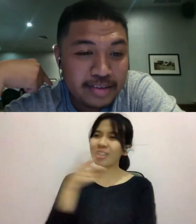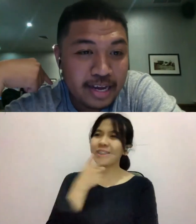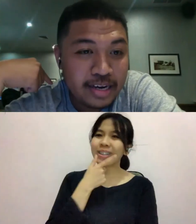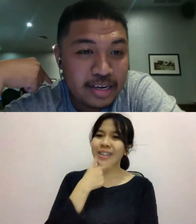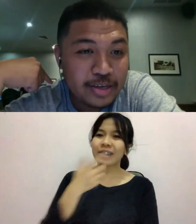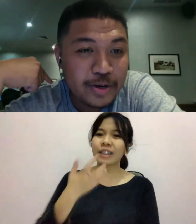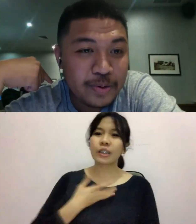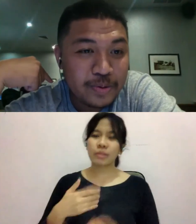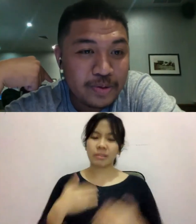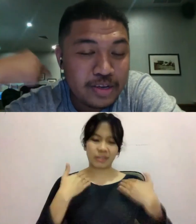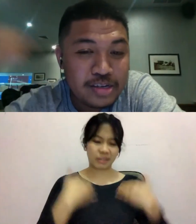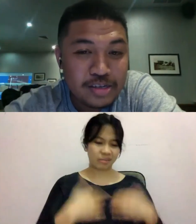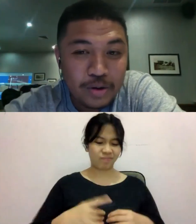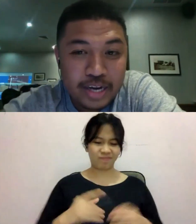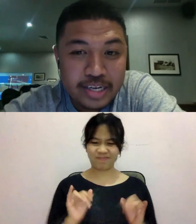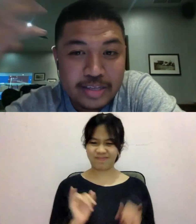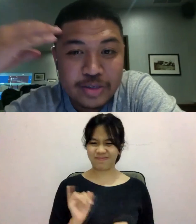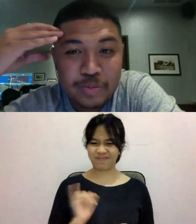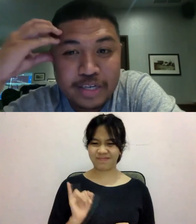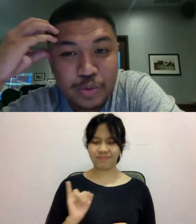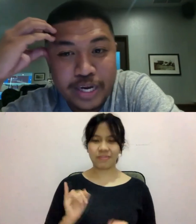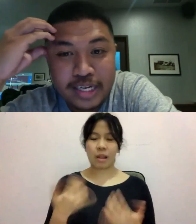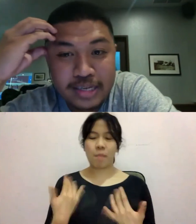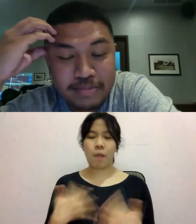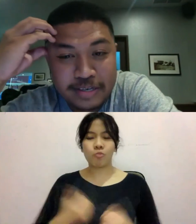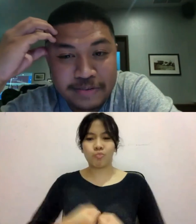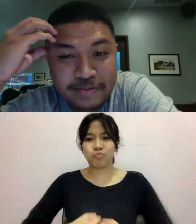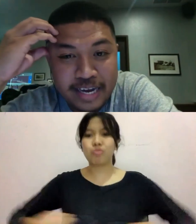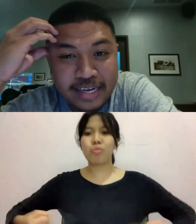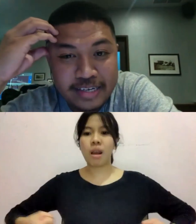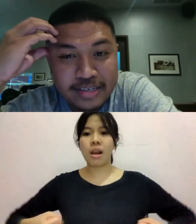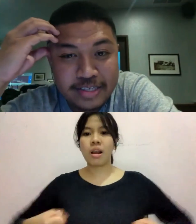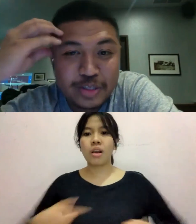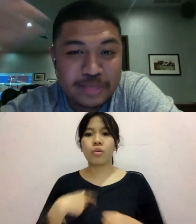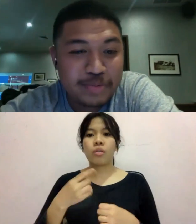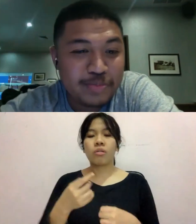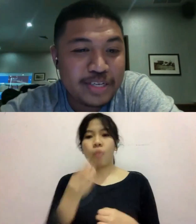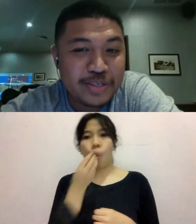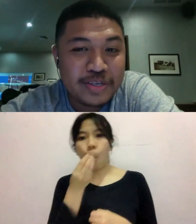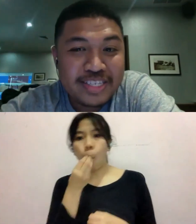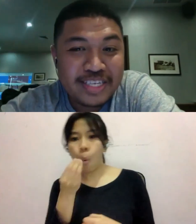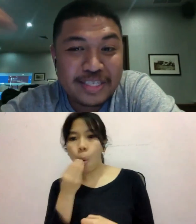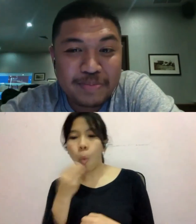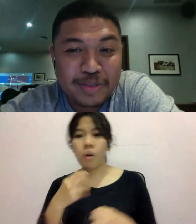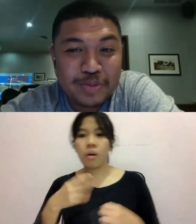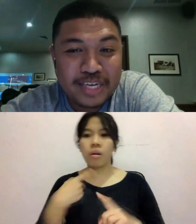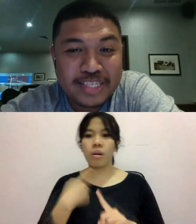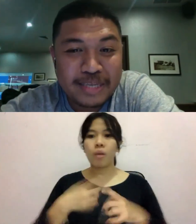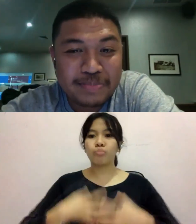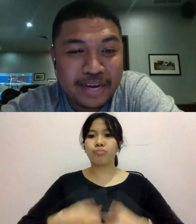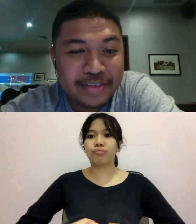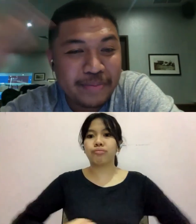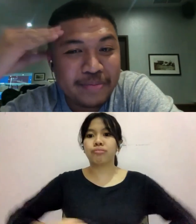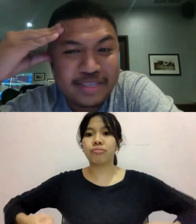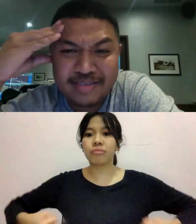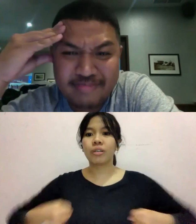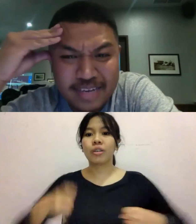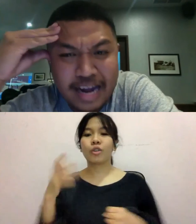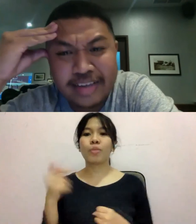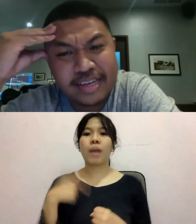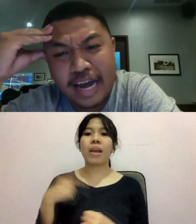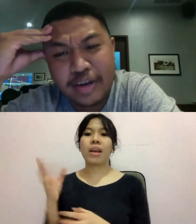back then, you know. So I gained so much weight because of that, just simply to be accepted by them.